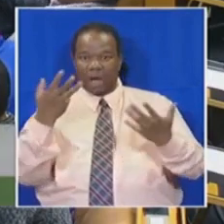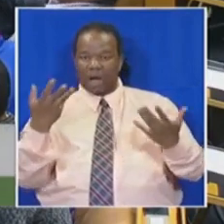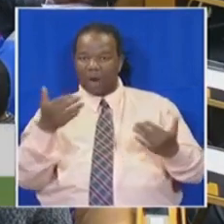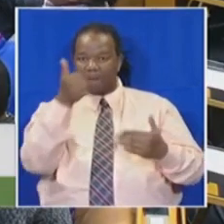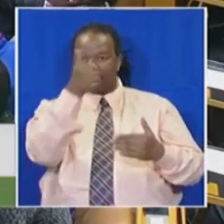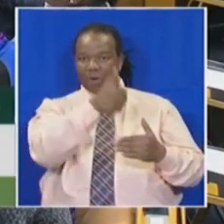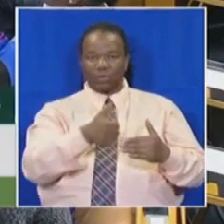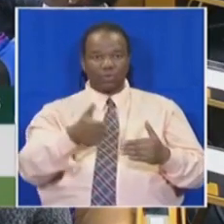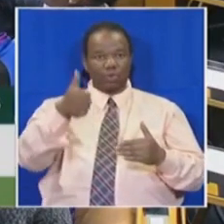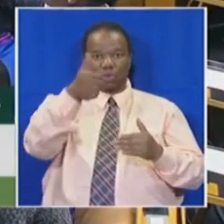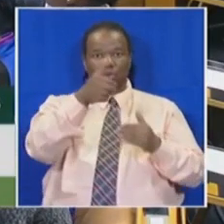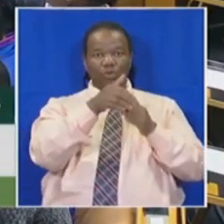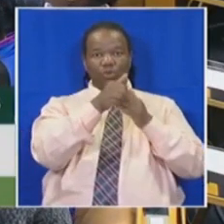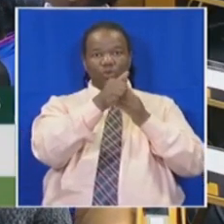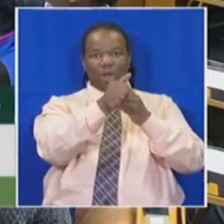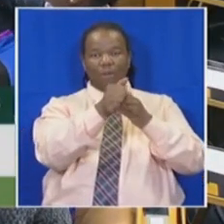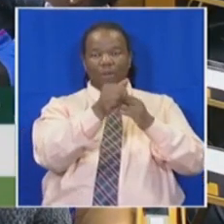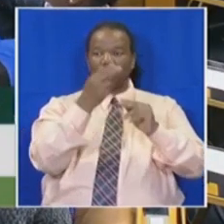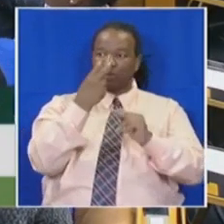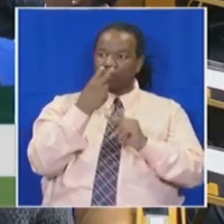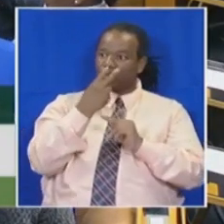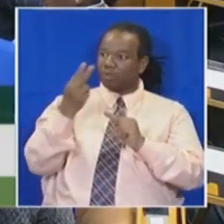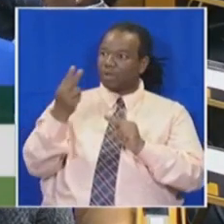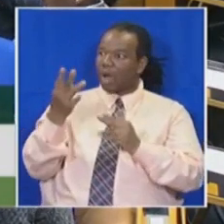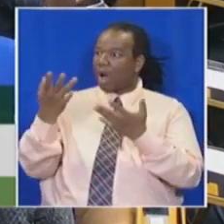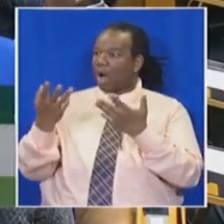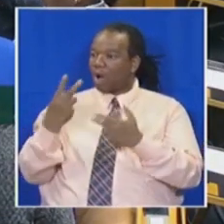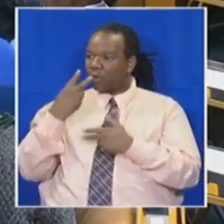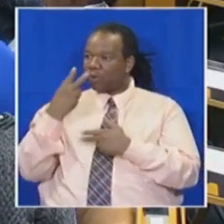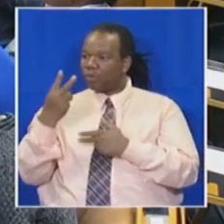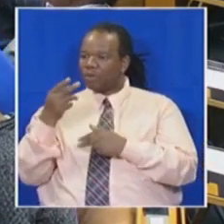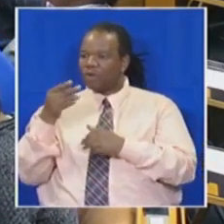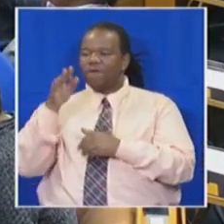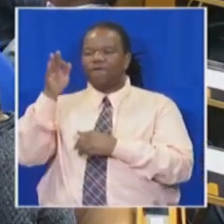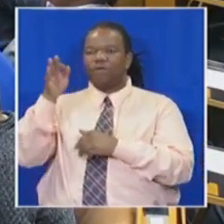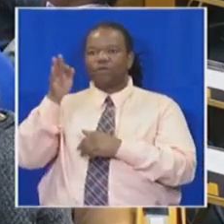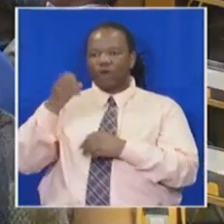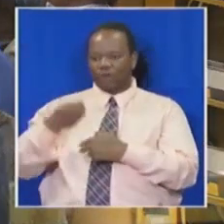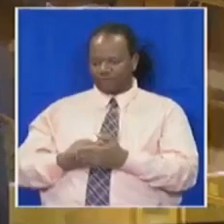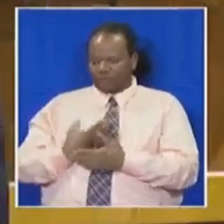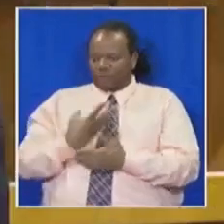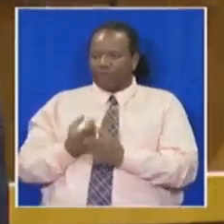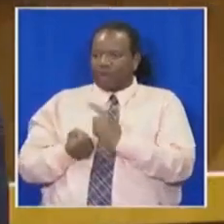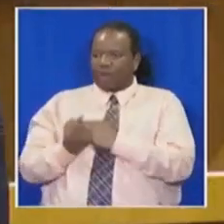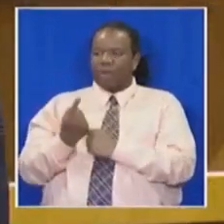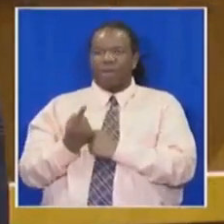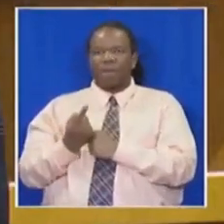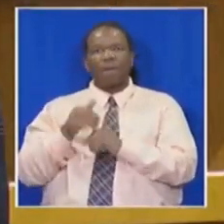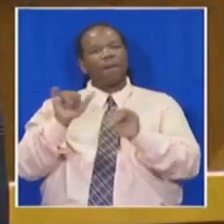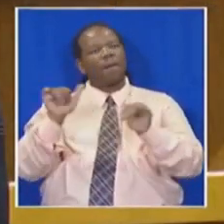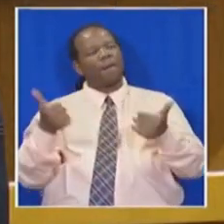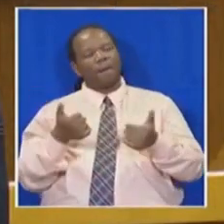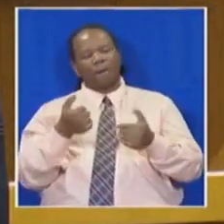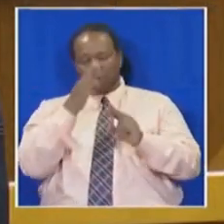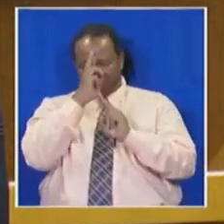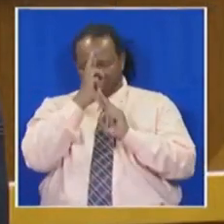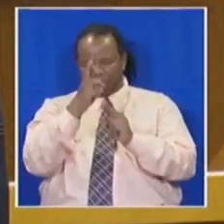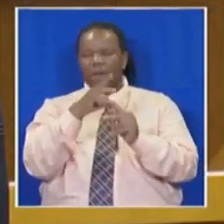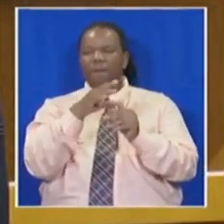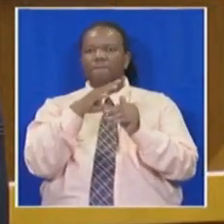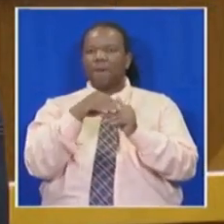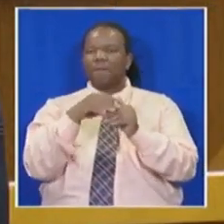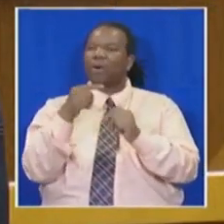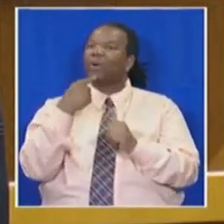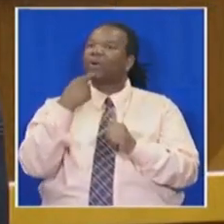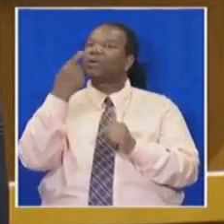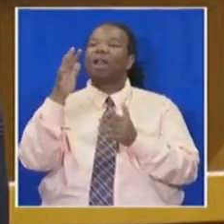in determining the future of our young children and our youth. Honorable members, allow me to tell you the story